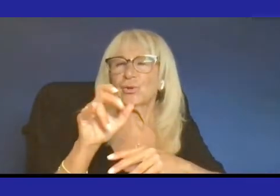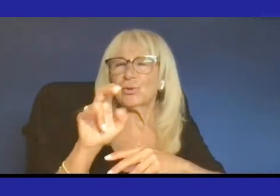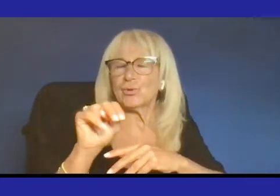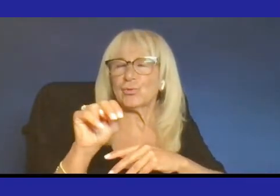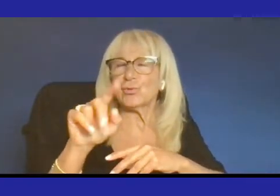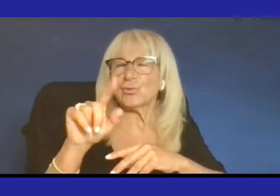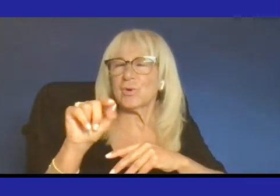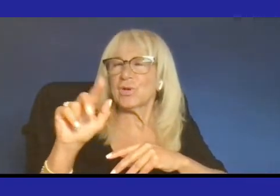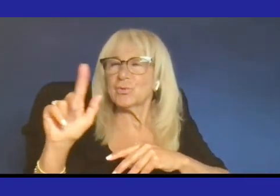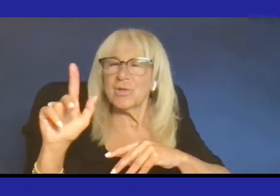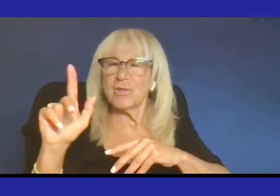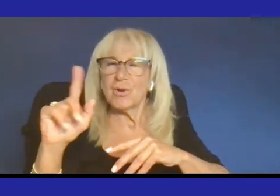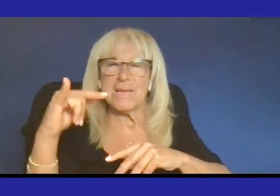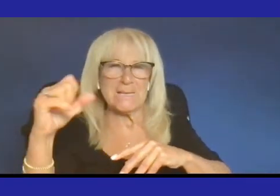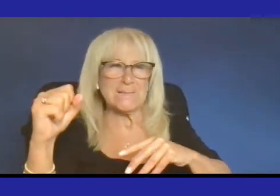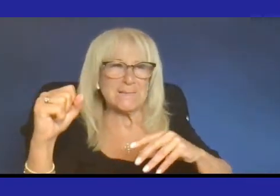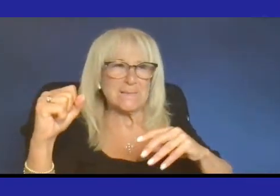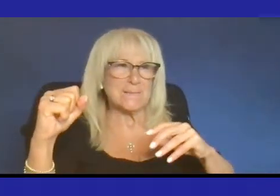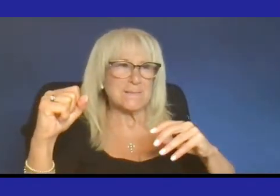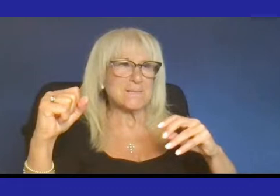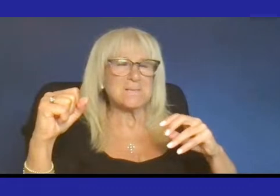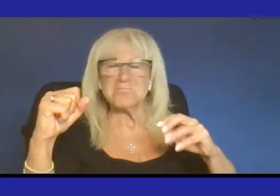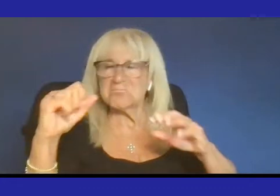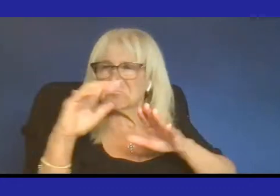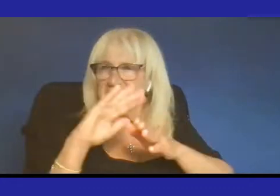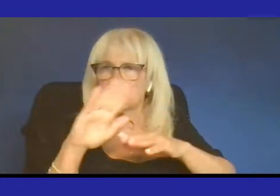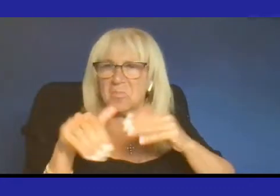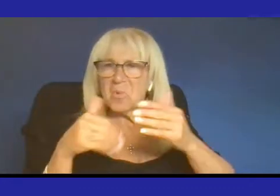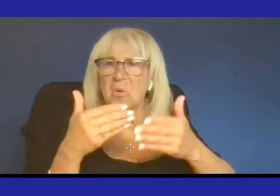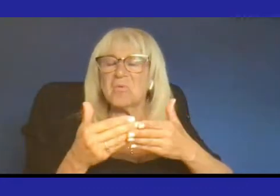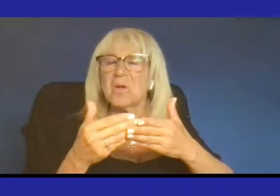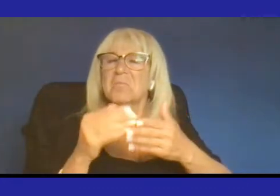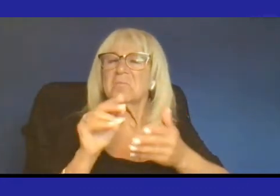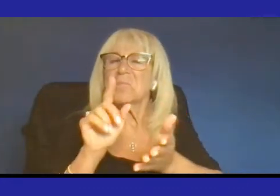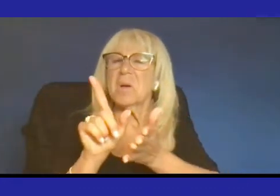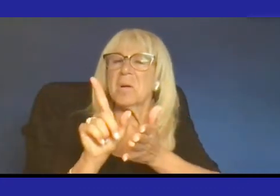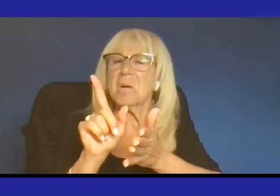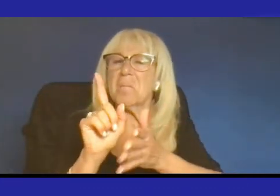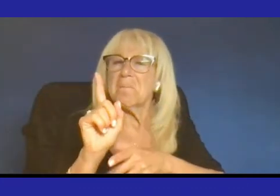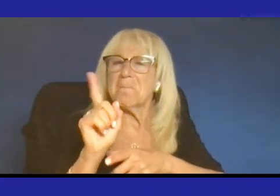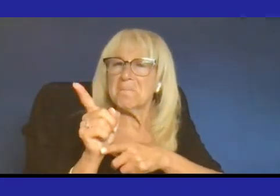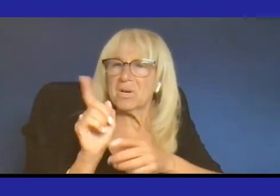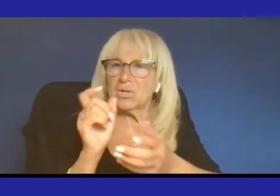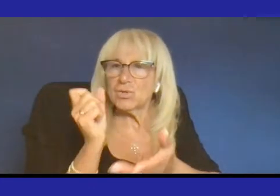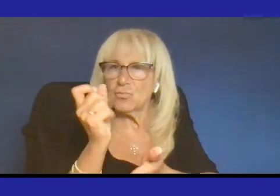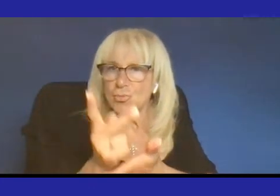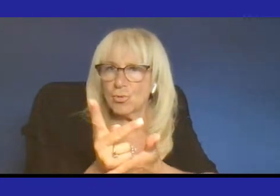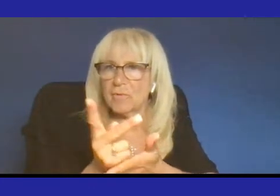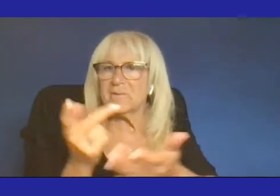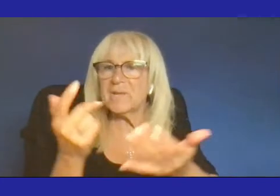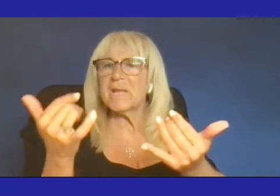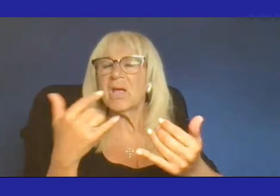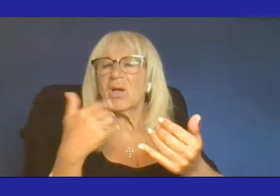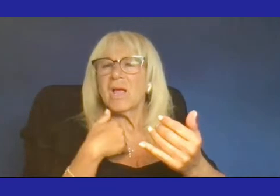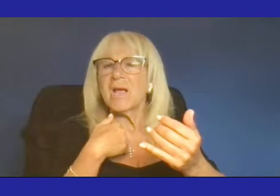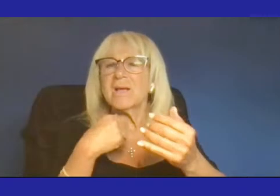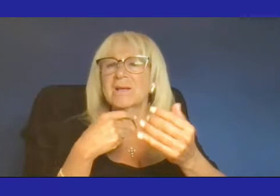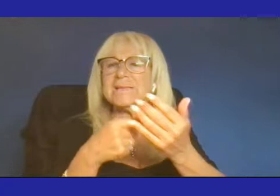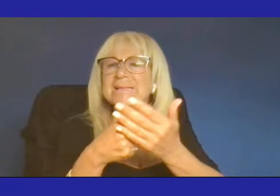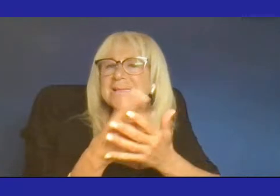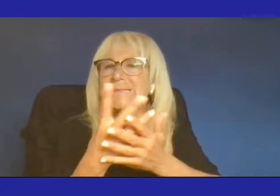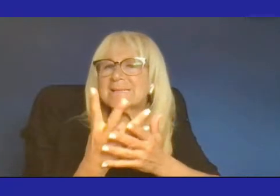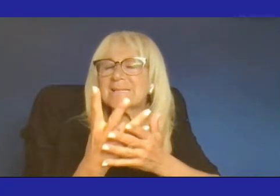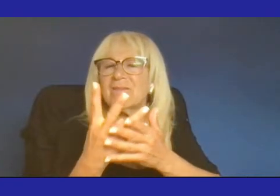Opposed, say no. So, minutes approved. And next, we have several resolutions to